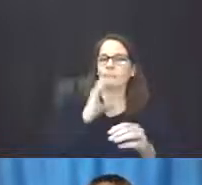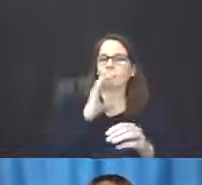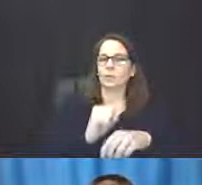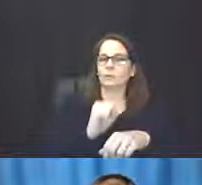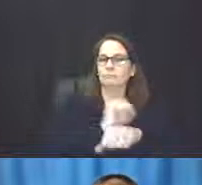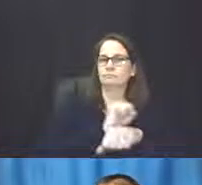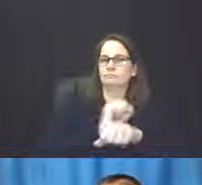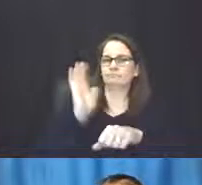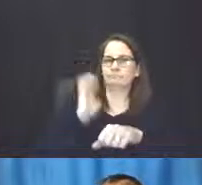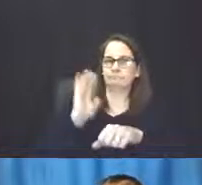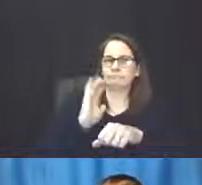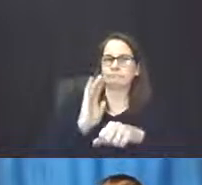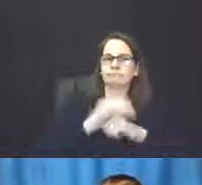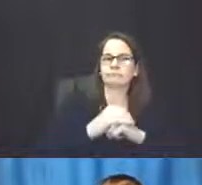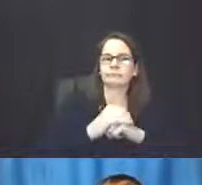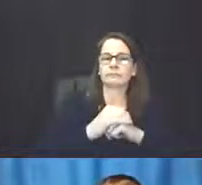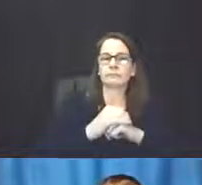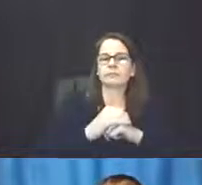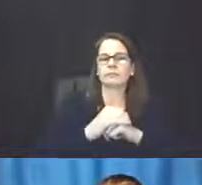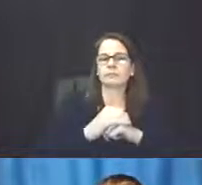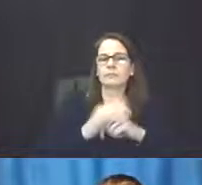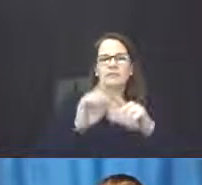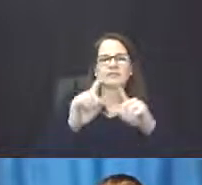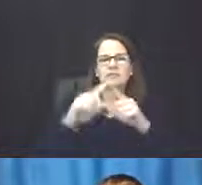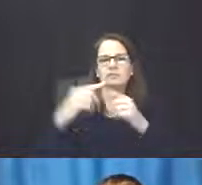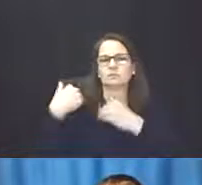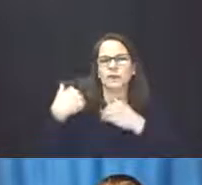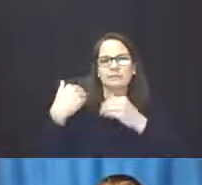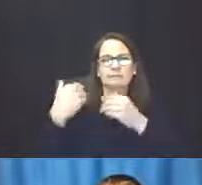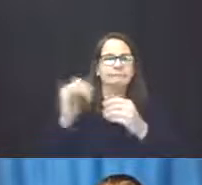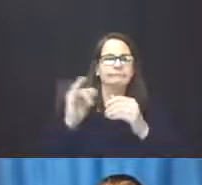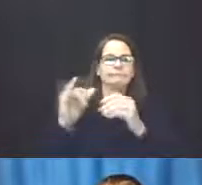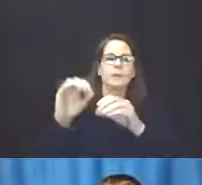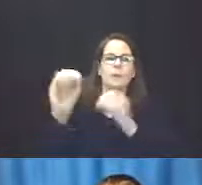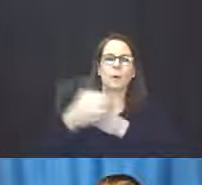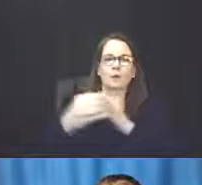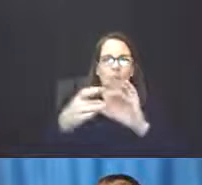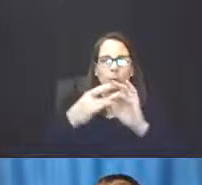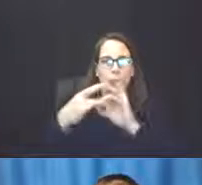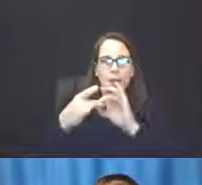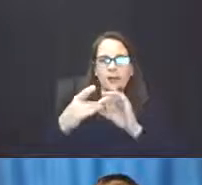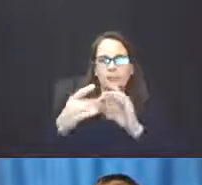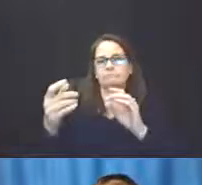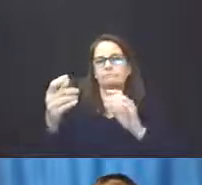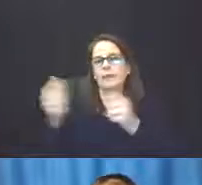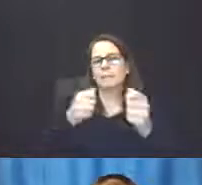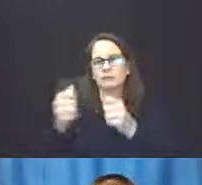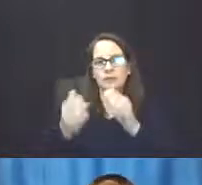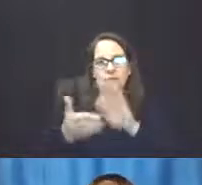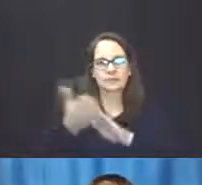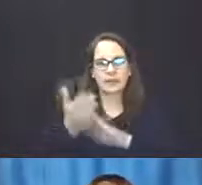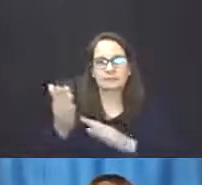manager. So under coordinator, those were my previous responsibilities. There were several different responsibilities like